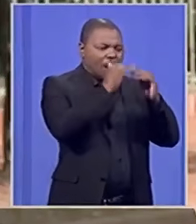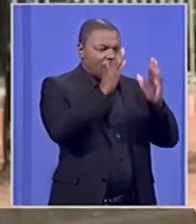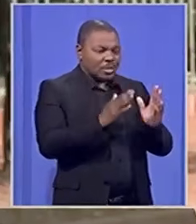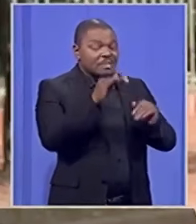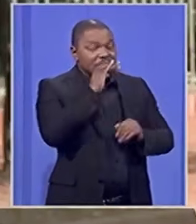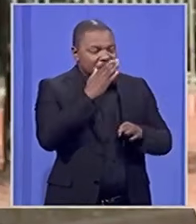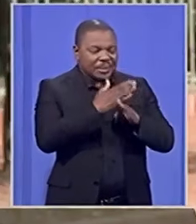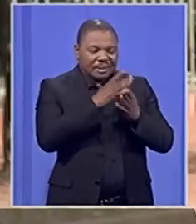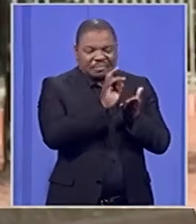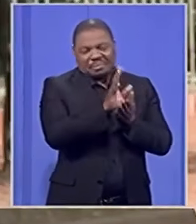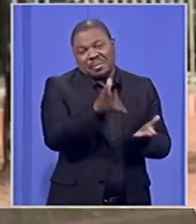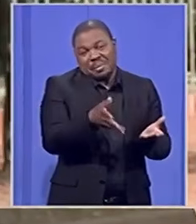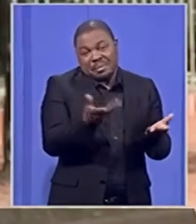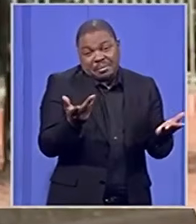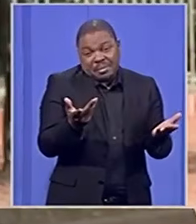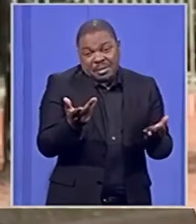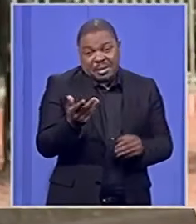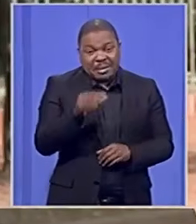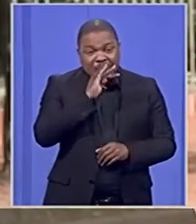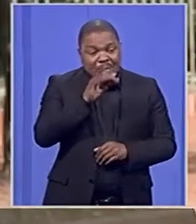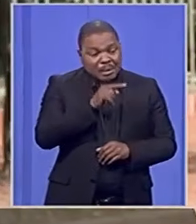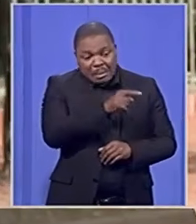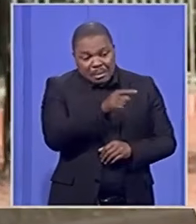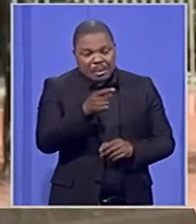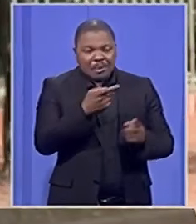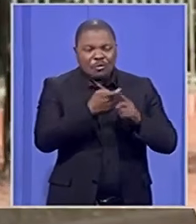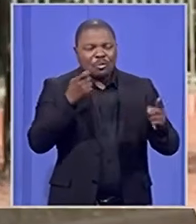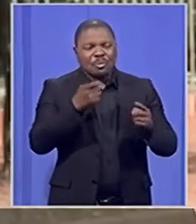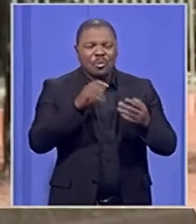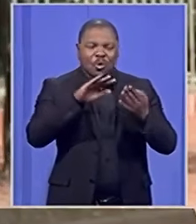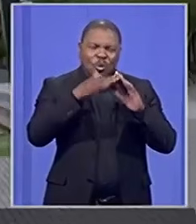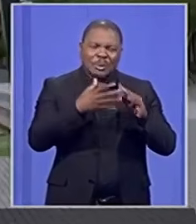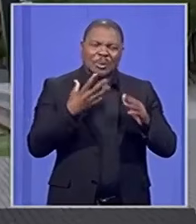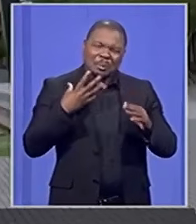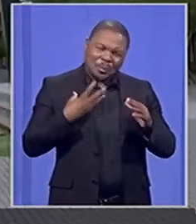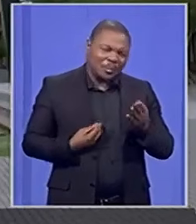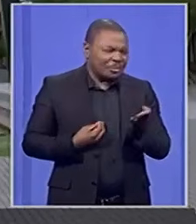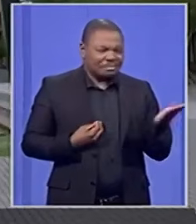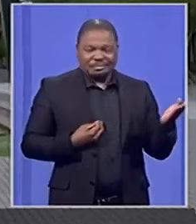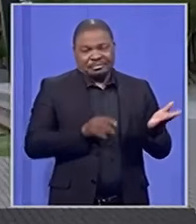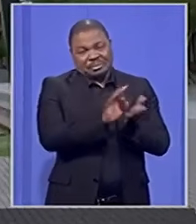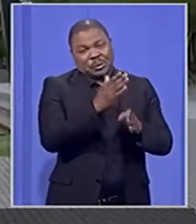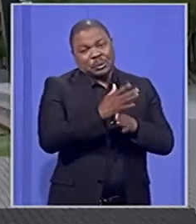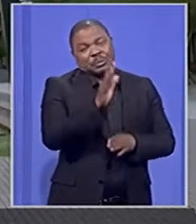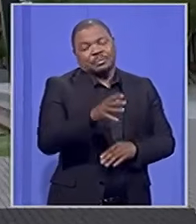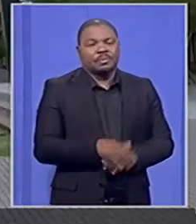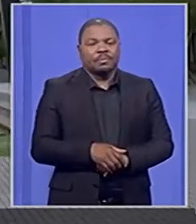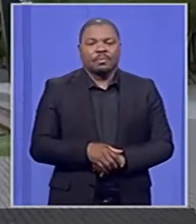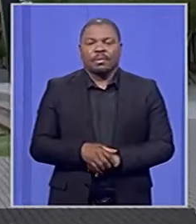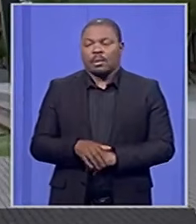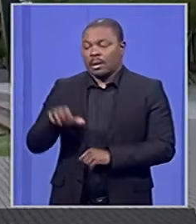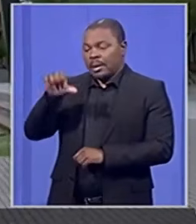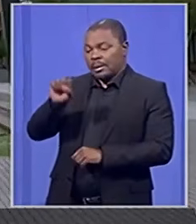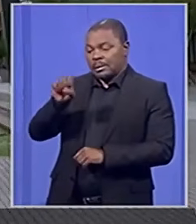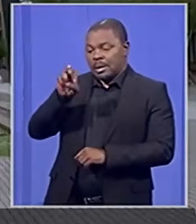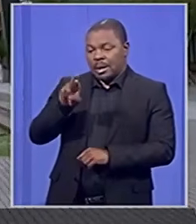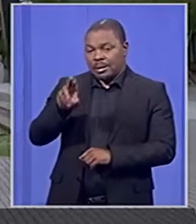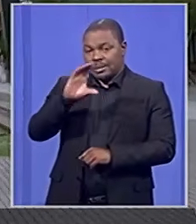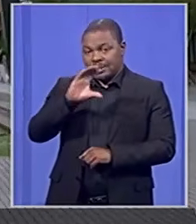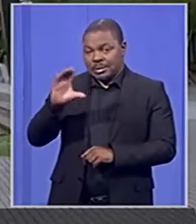bone ba tlo go bola re bua ka batho ba ba come from the vulnerable communities. Go sa le jalo kemedi ya baithuti kwa university